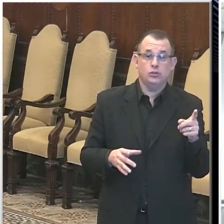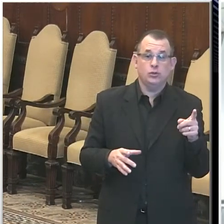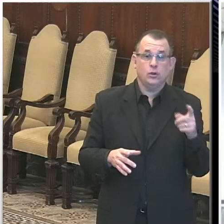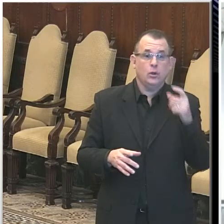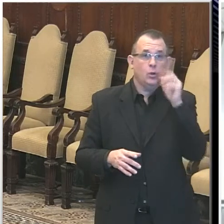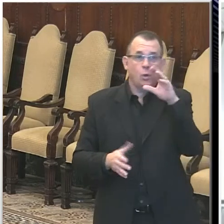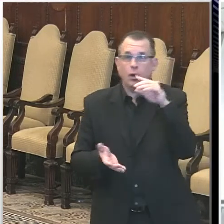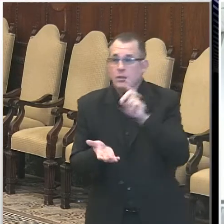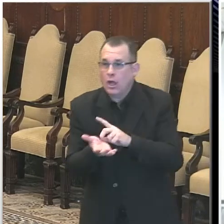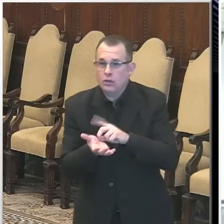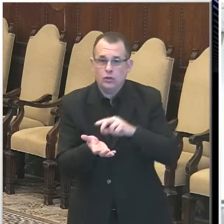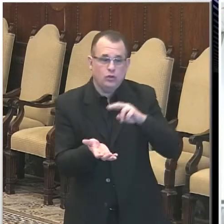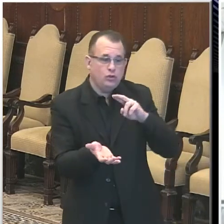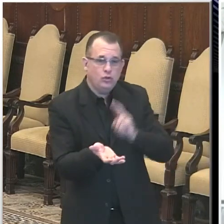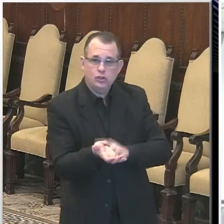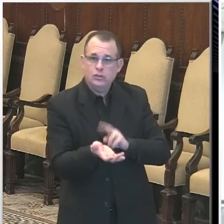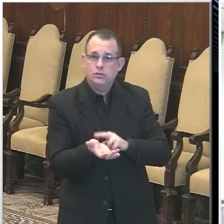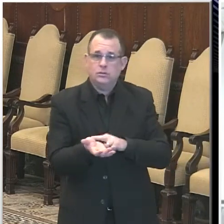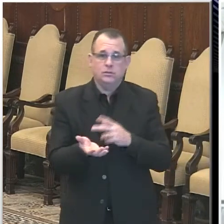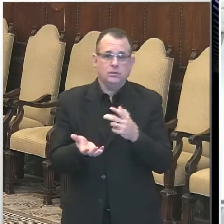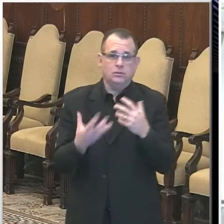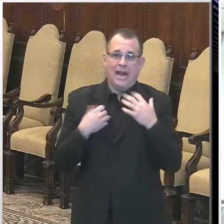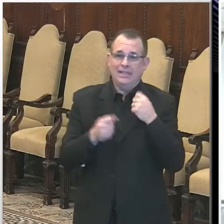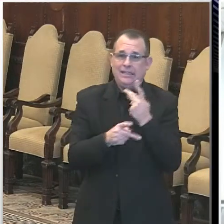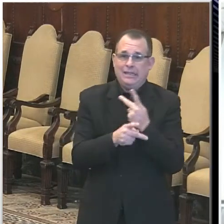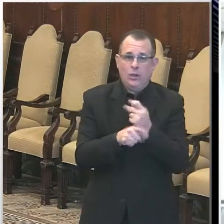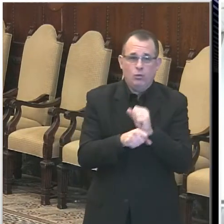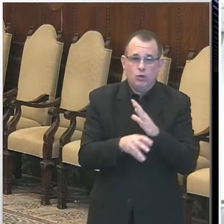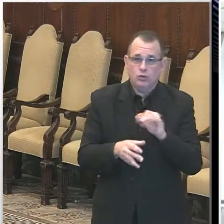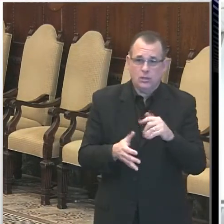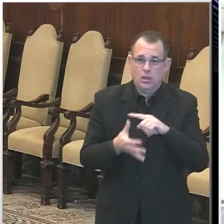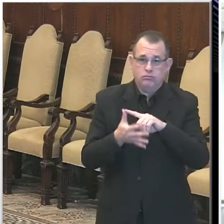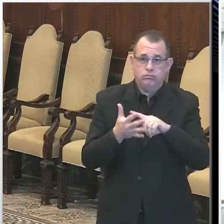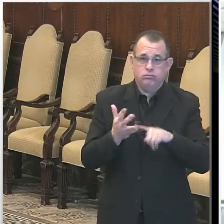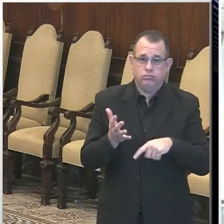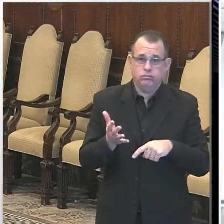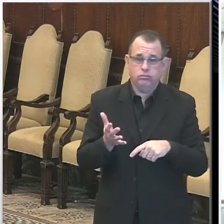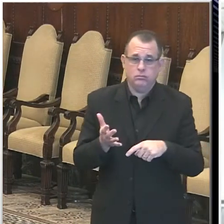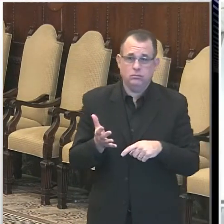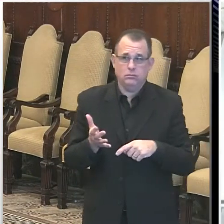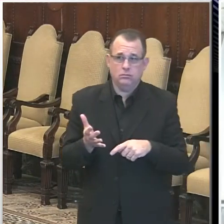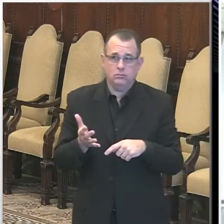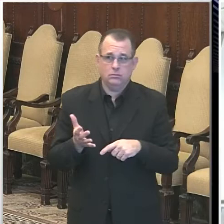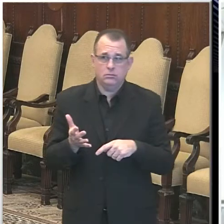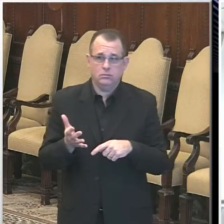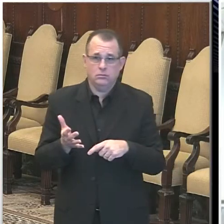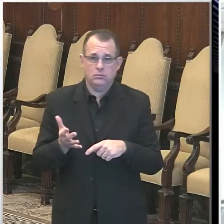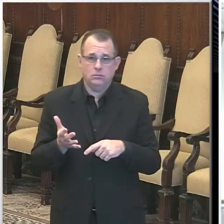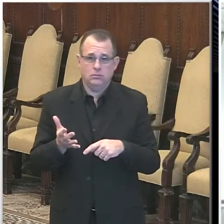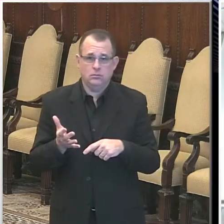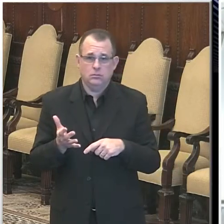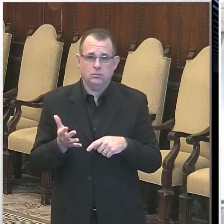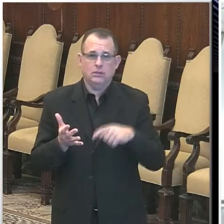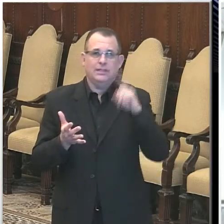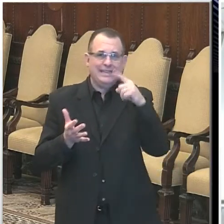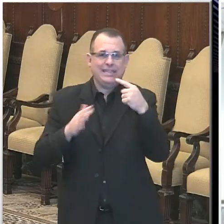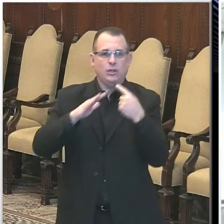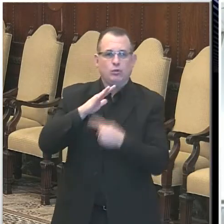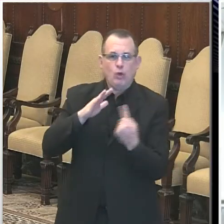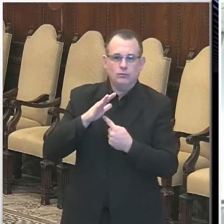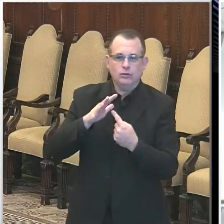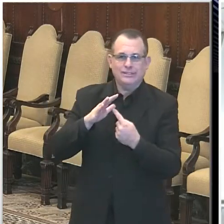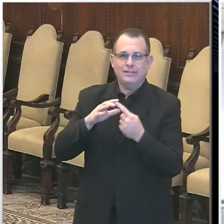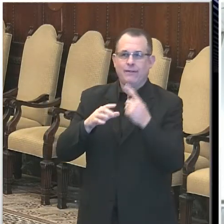of our hospital systems are taking those first responders and quarantining them where they feel appropriate. And certainly if our